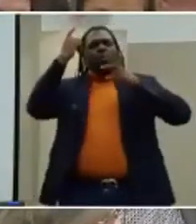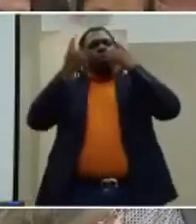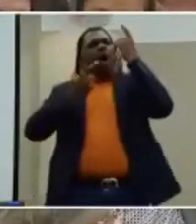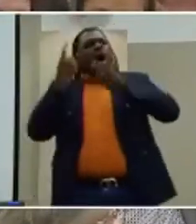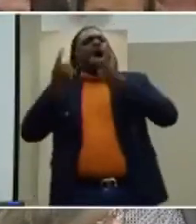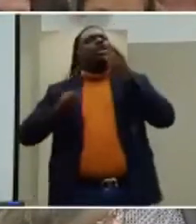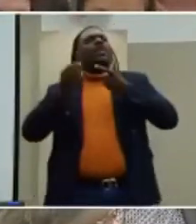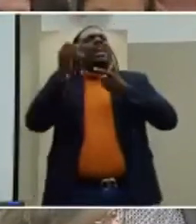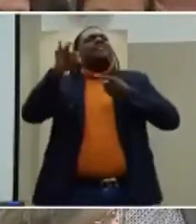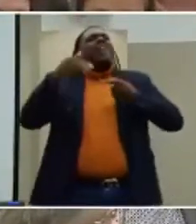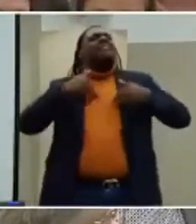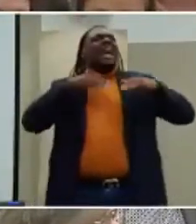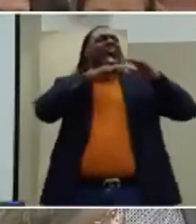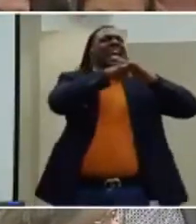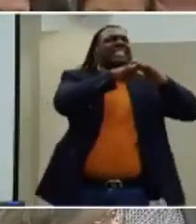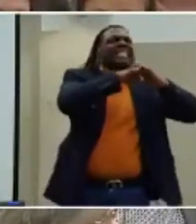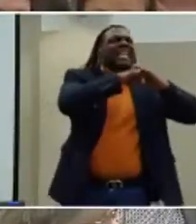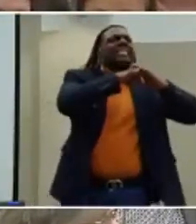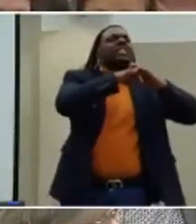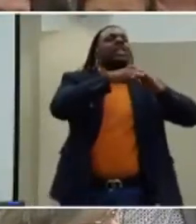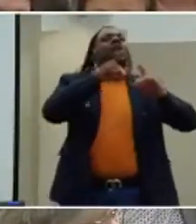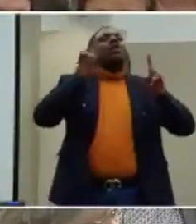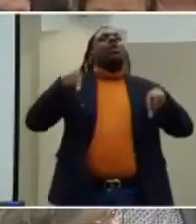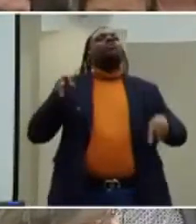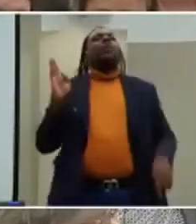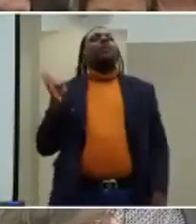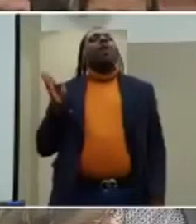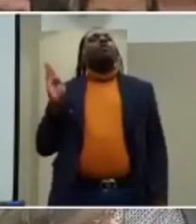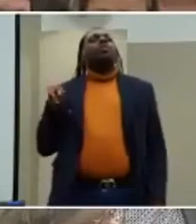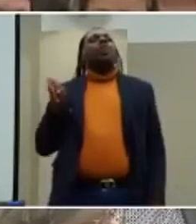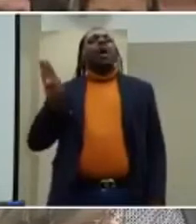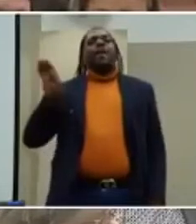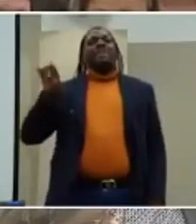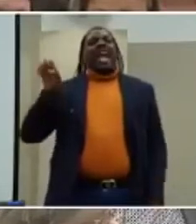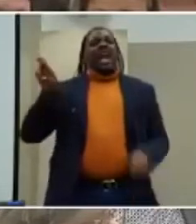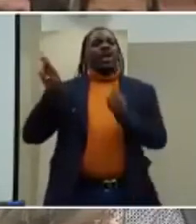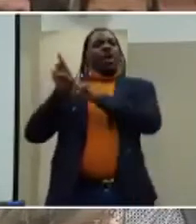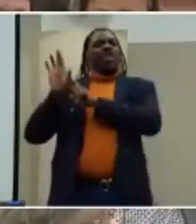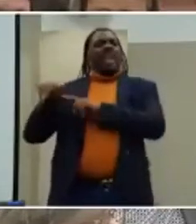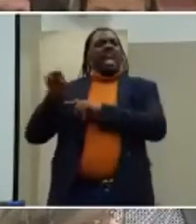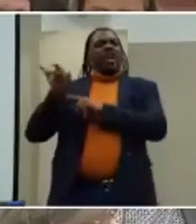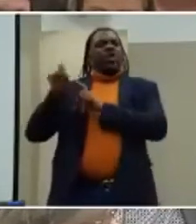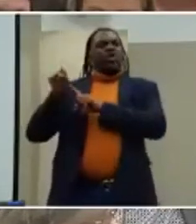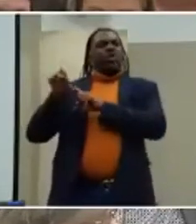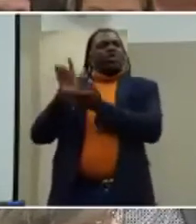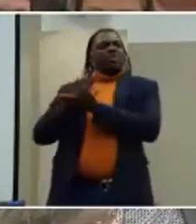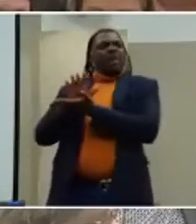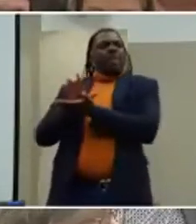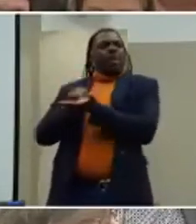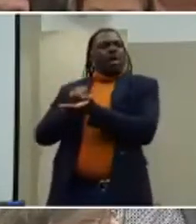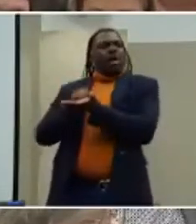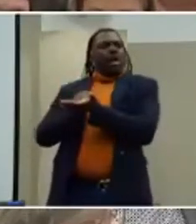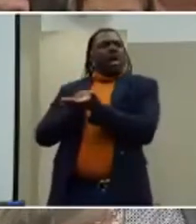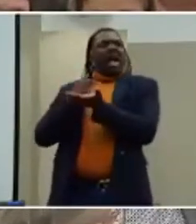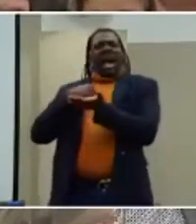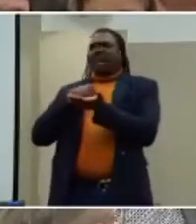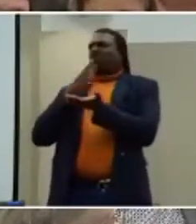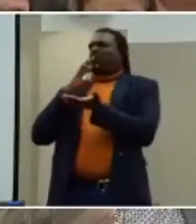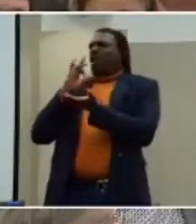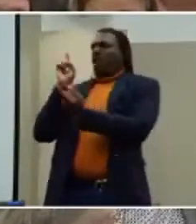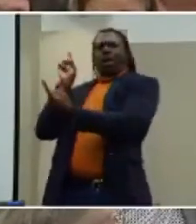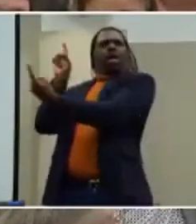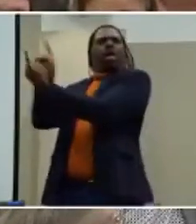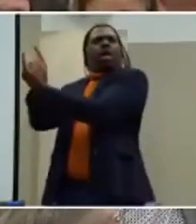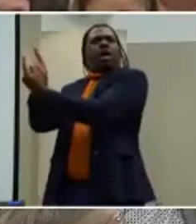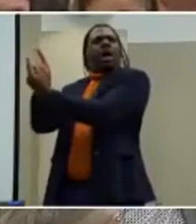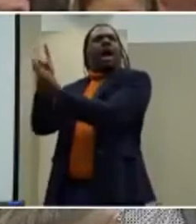issues. And I went to the Baltimore Banner, local newspaper, and talked to them about doing an article